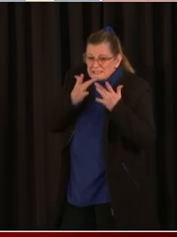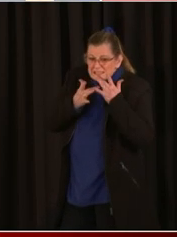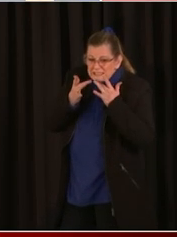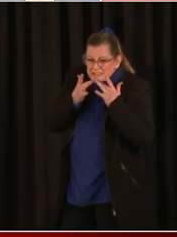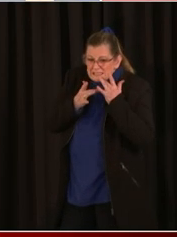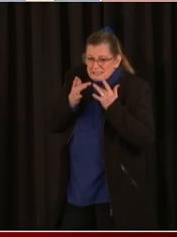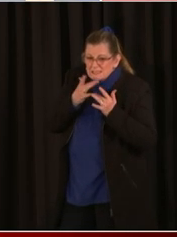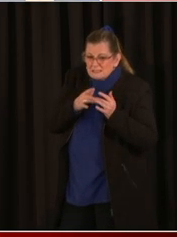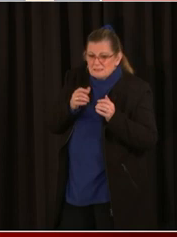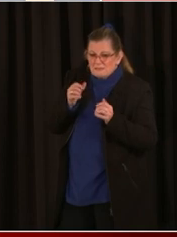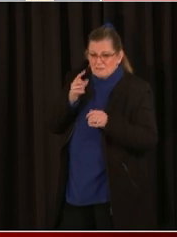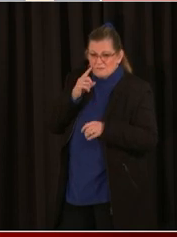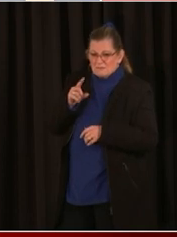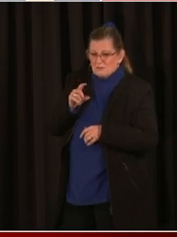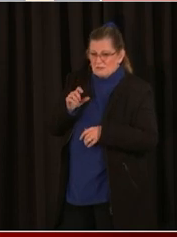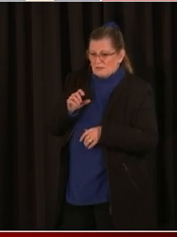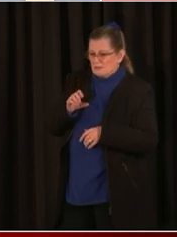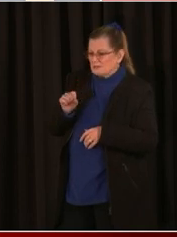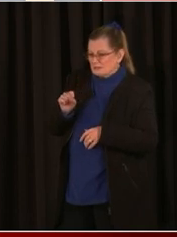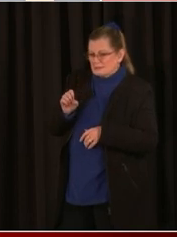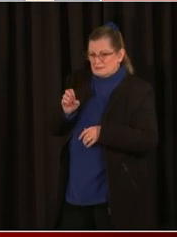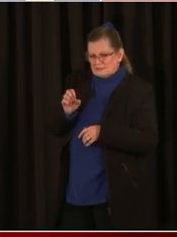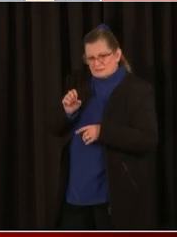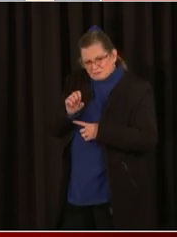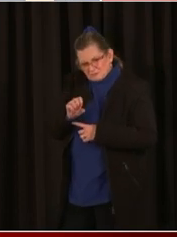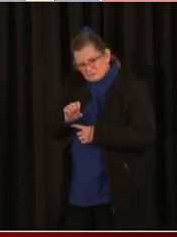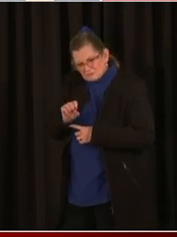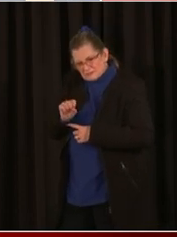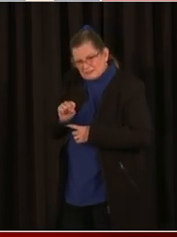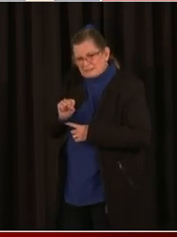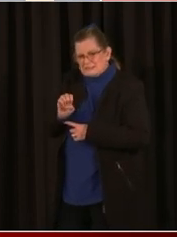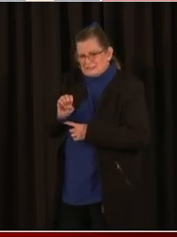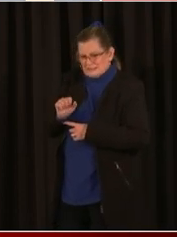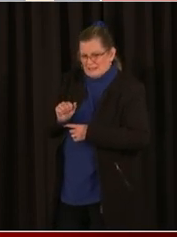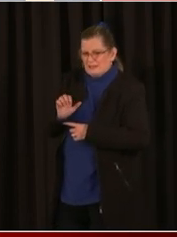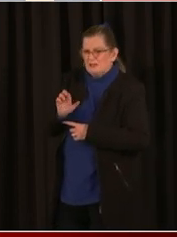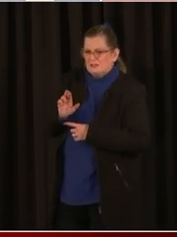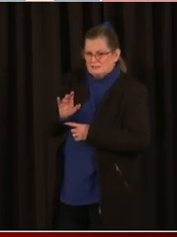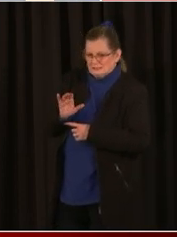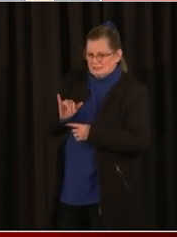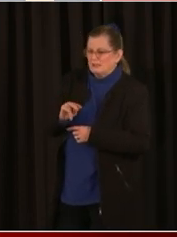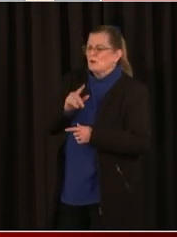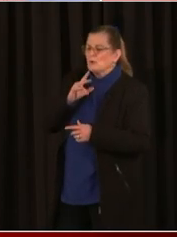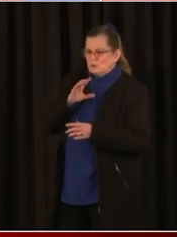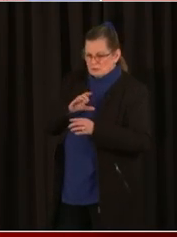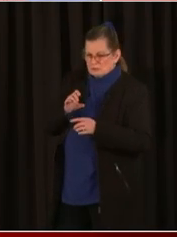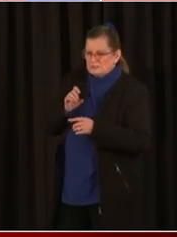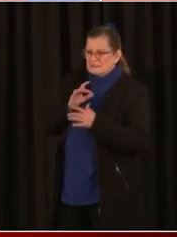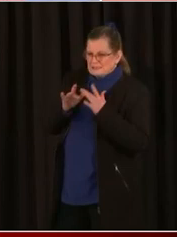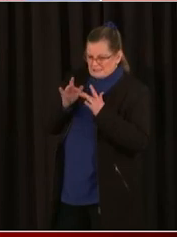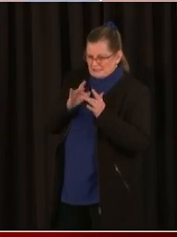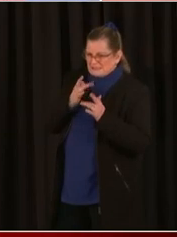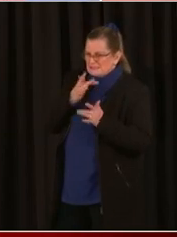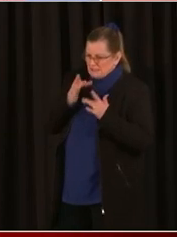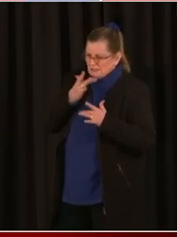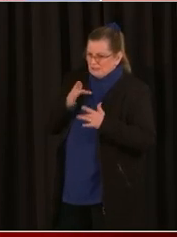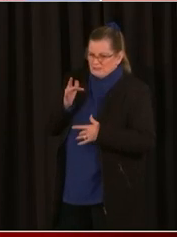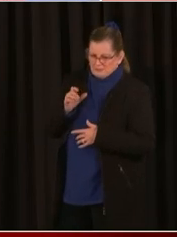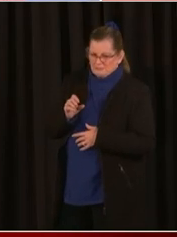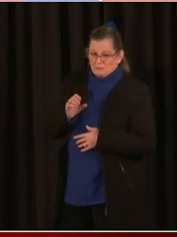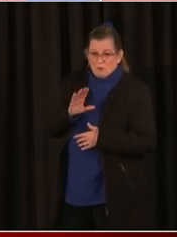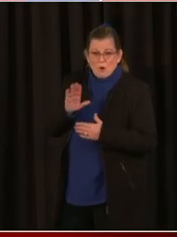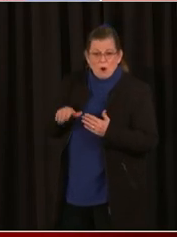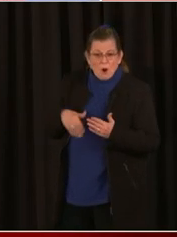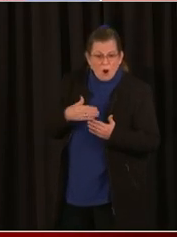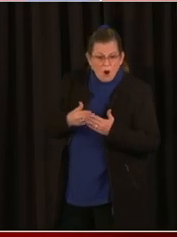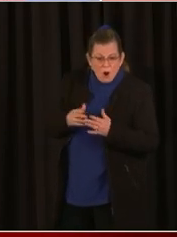scarcity. We have many different places where all of these people, and some of these categories overlap, by